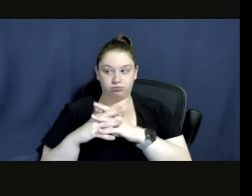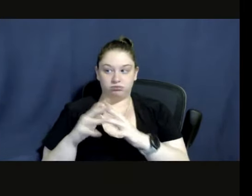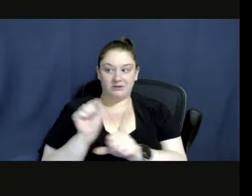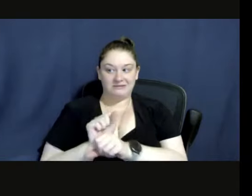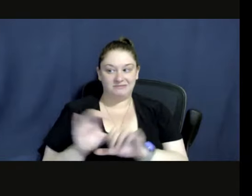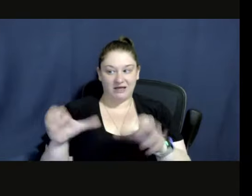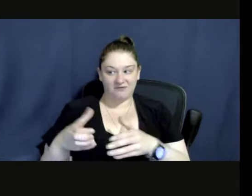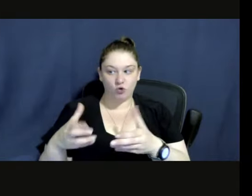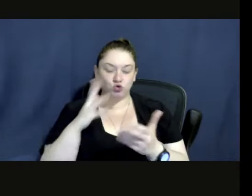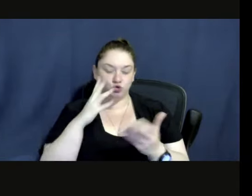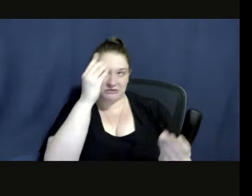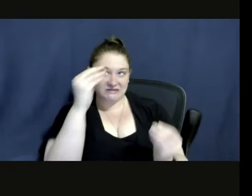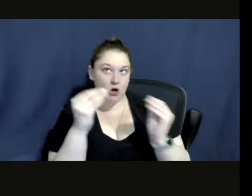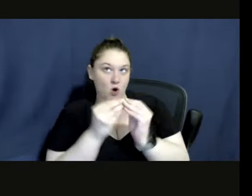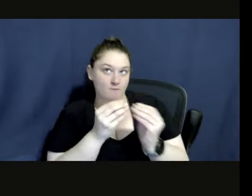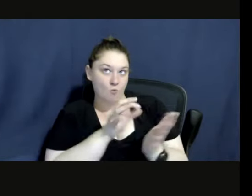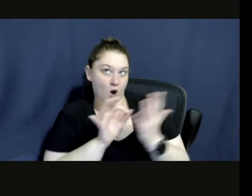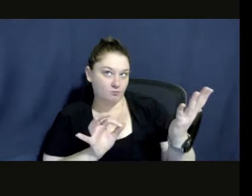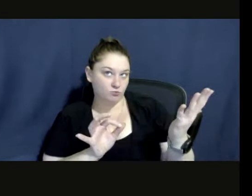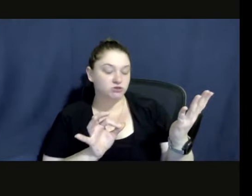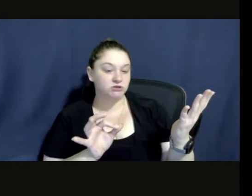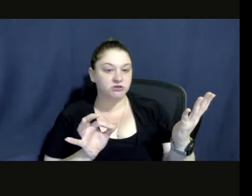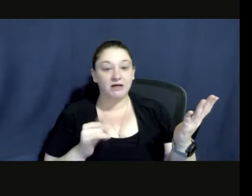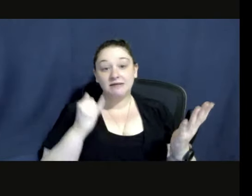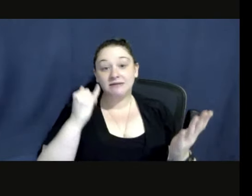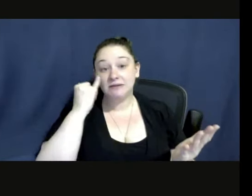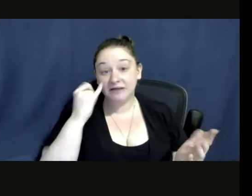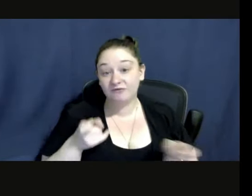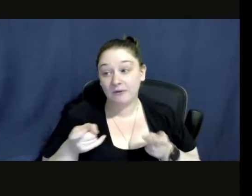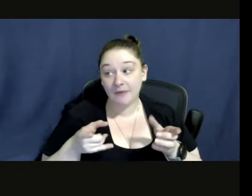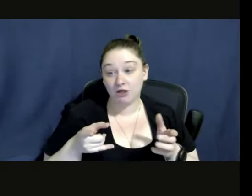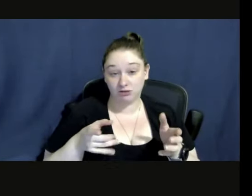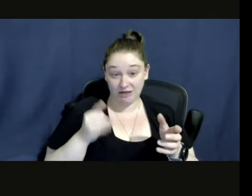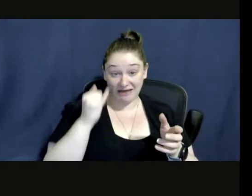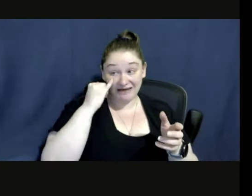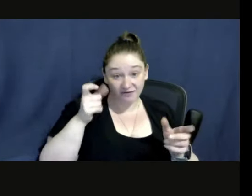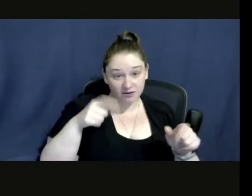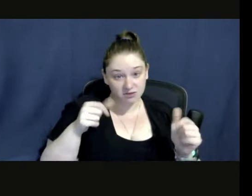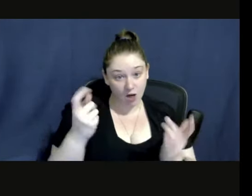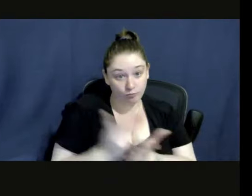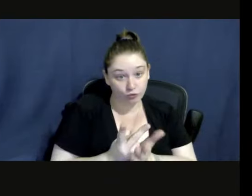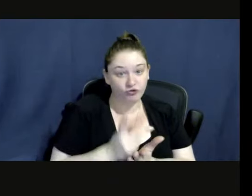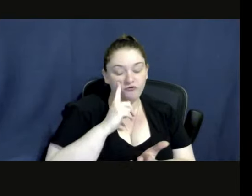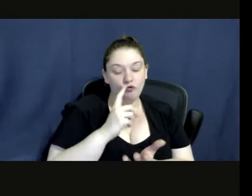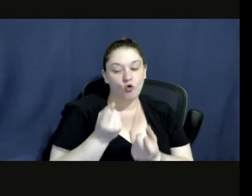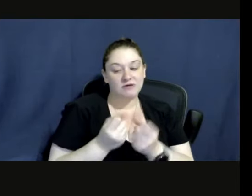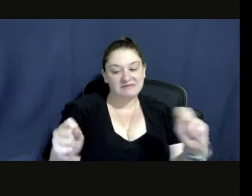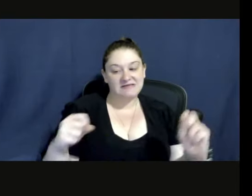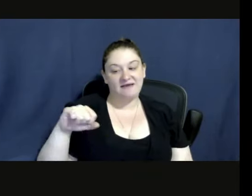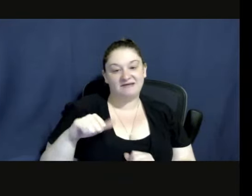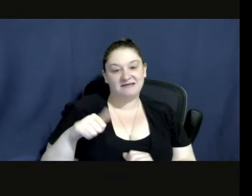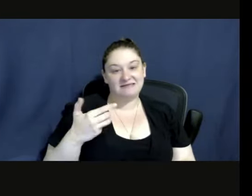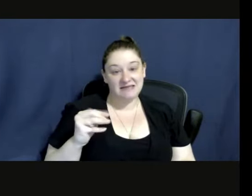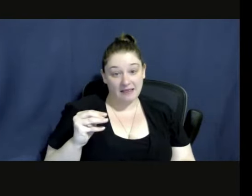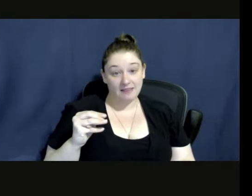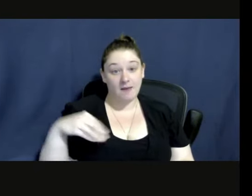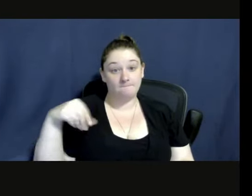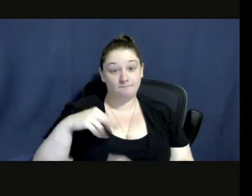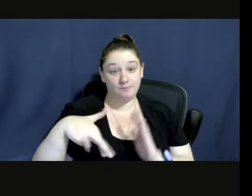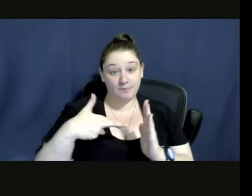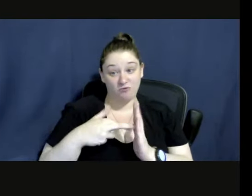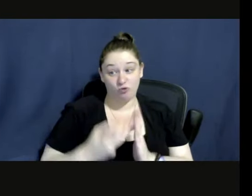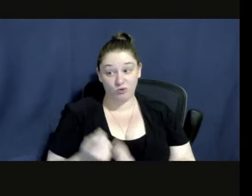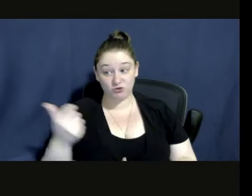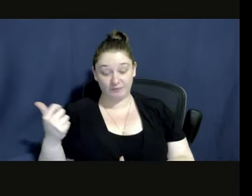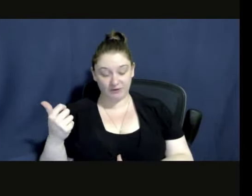of revenue options should the measure be approved and the safe sale and payroll tax be repealed. Should Council decide